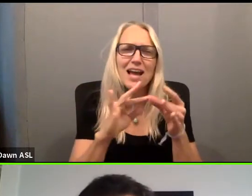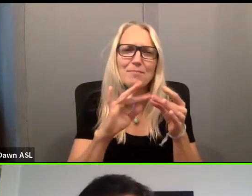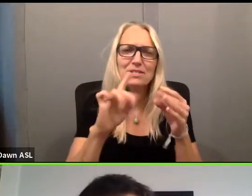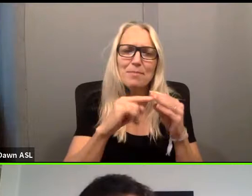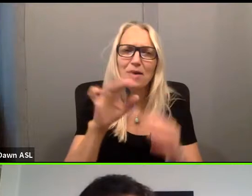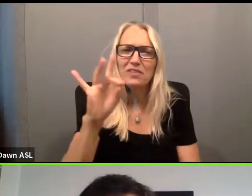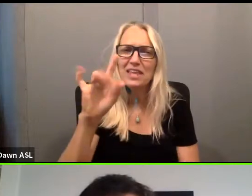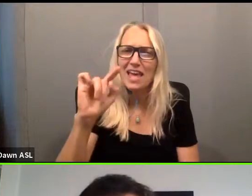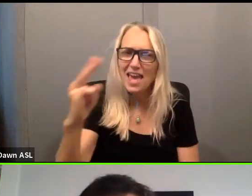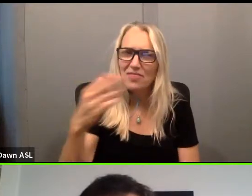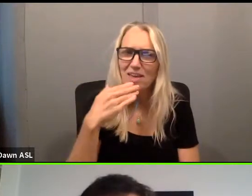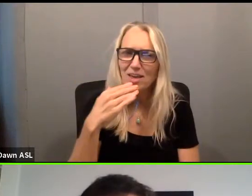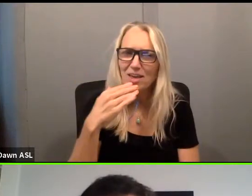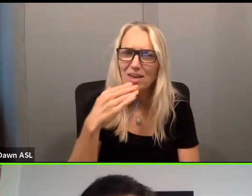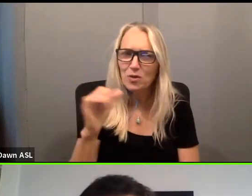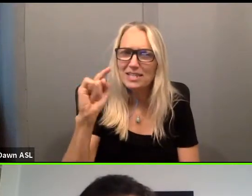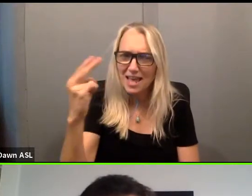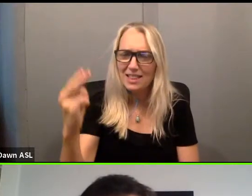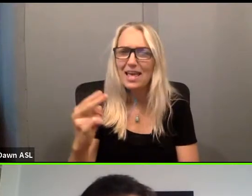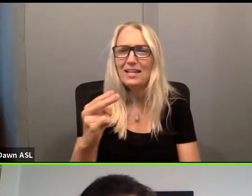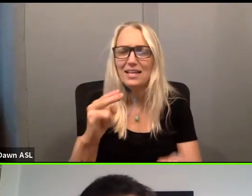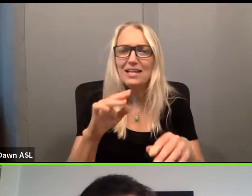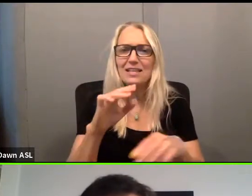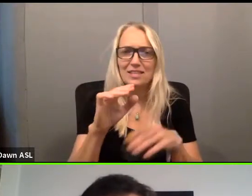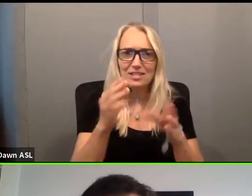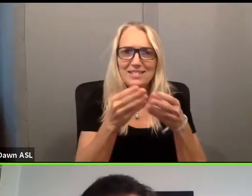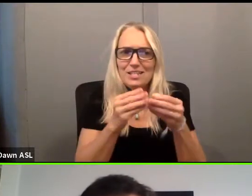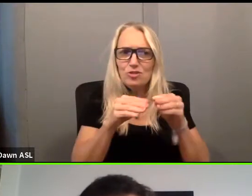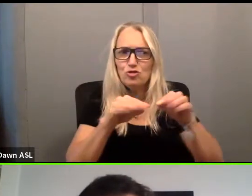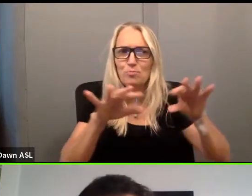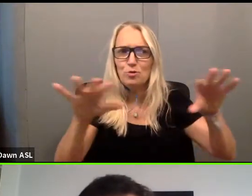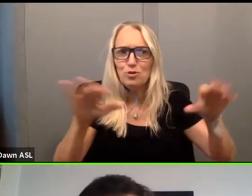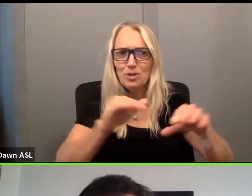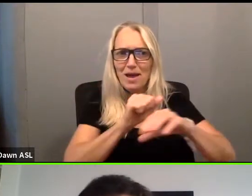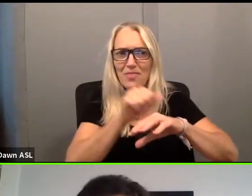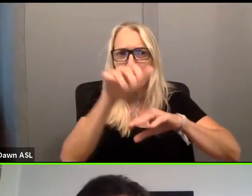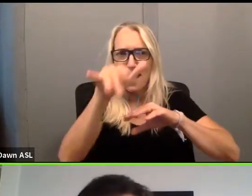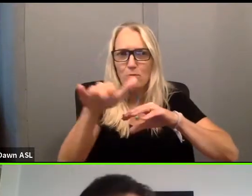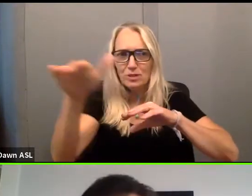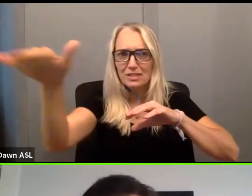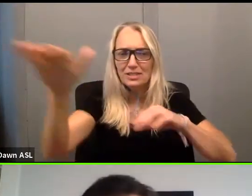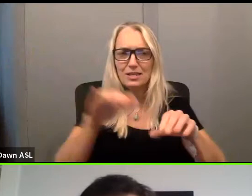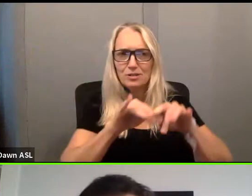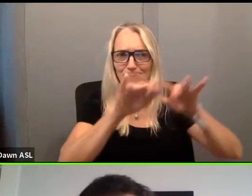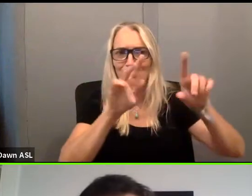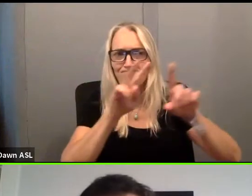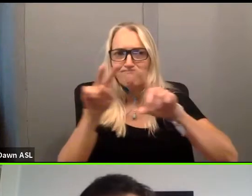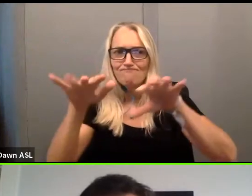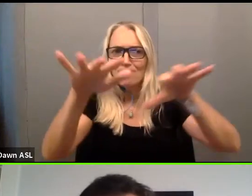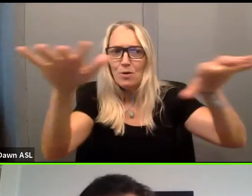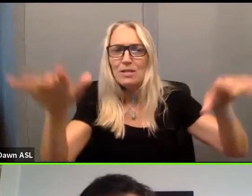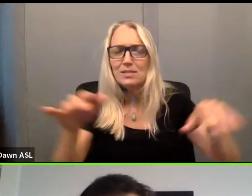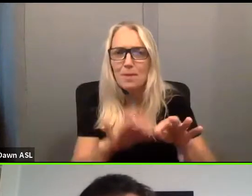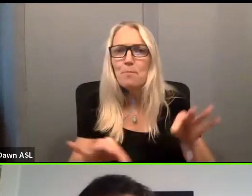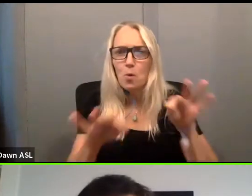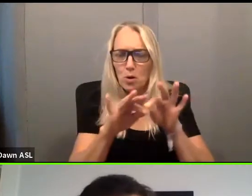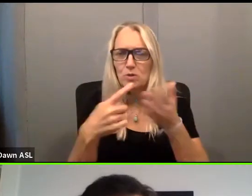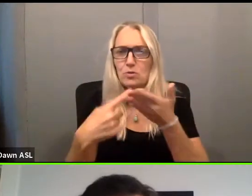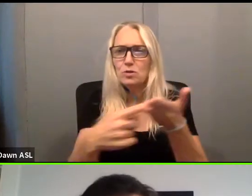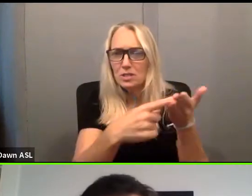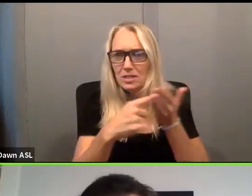8th and the 10th and the geographic distribution across the mountains. I think those are all really important things that we'll be continuing to discuss.